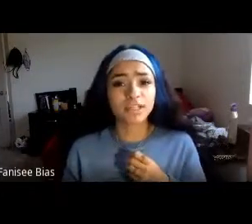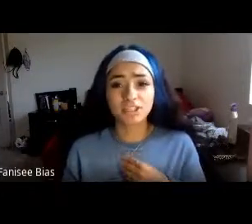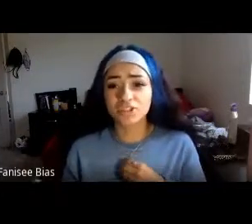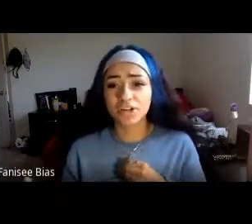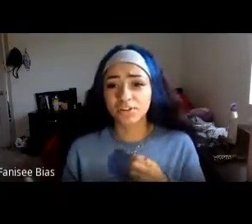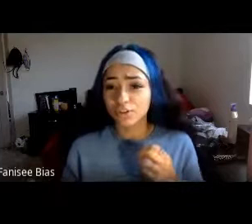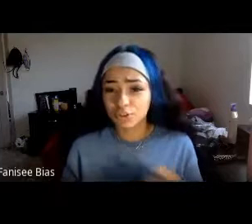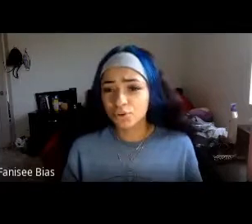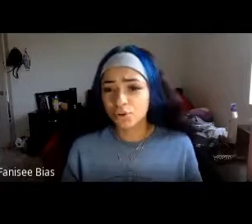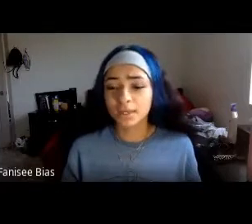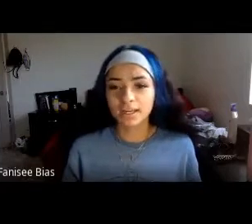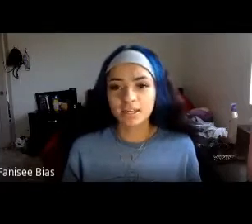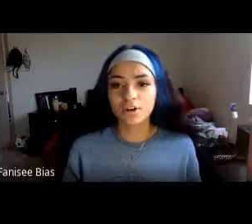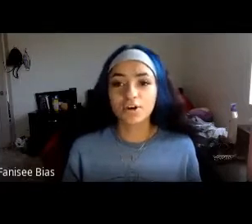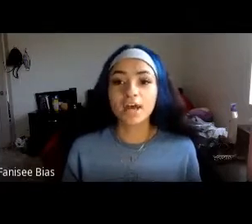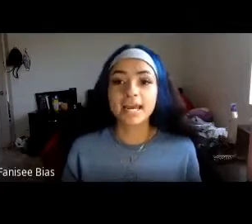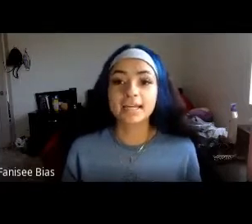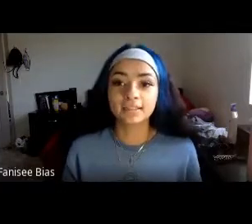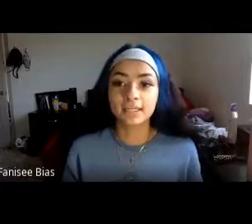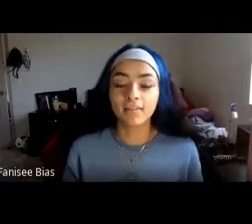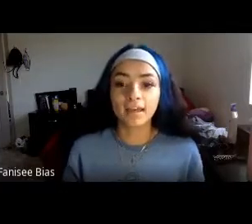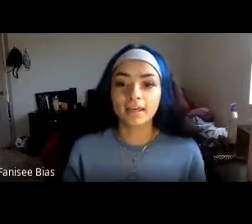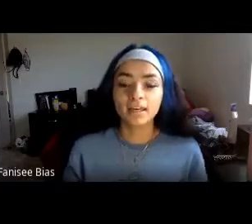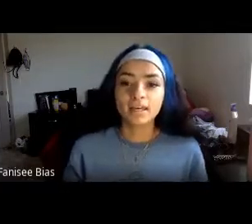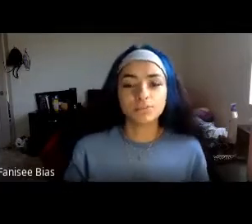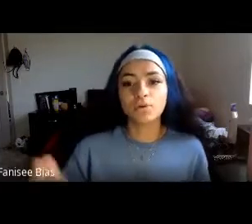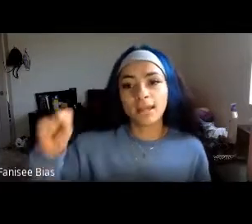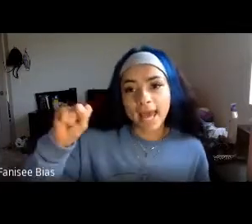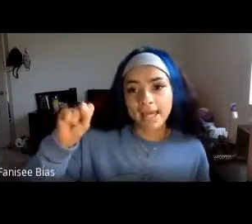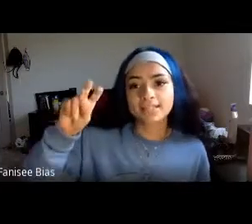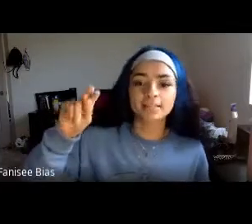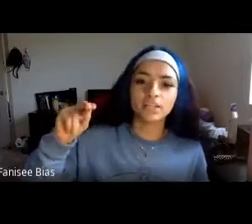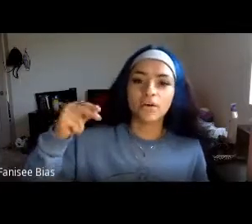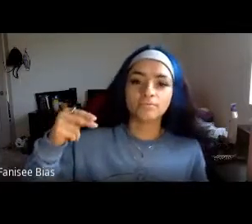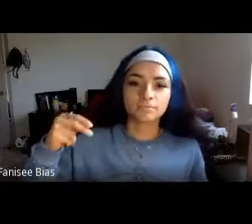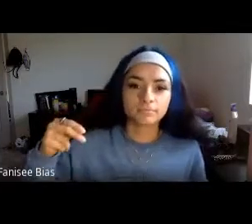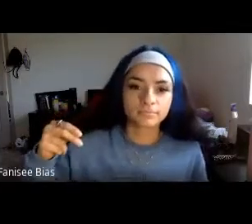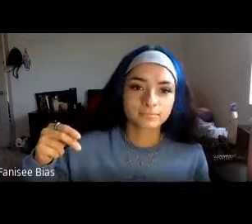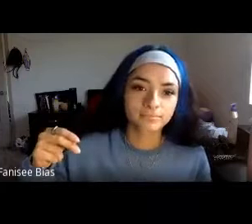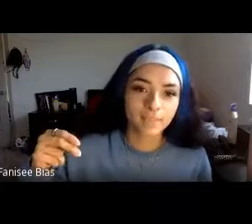almost pretty gender neutral because you're not technically like doing S,